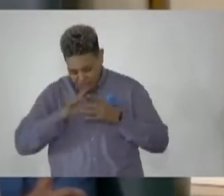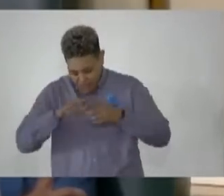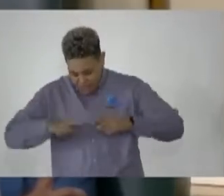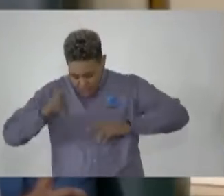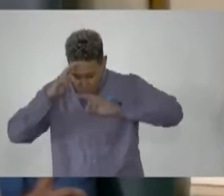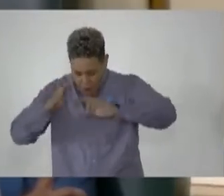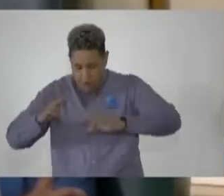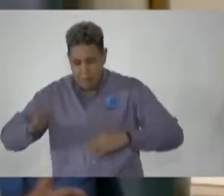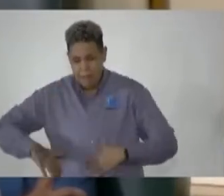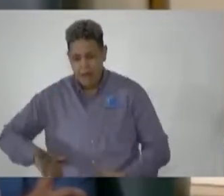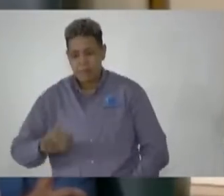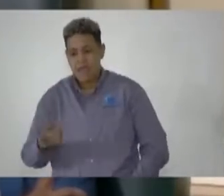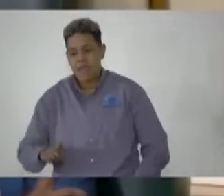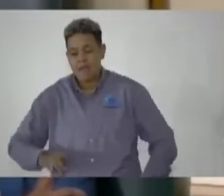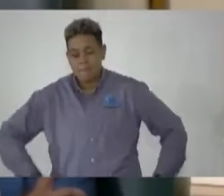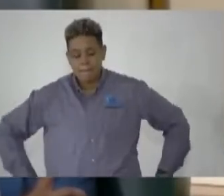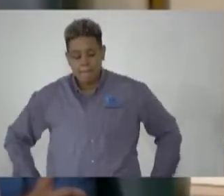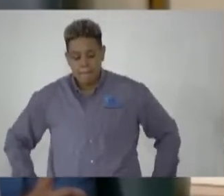honorable chamber.